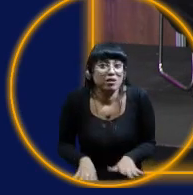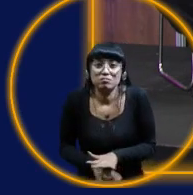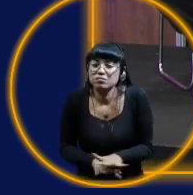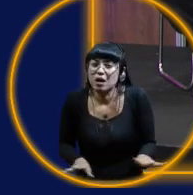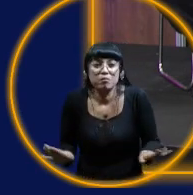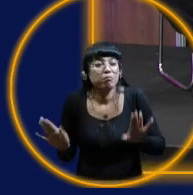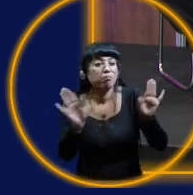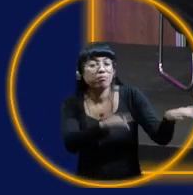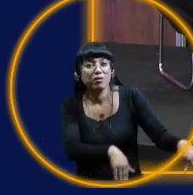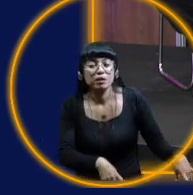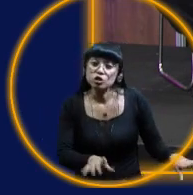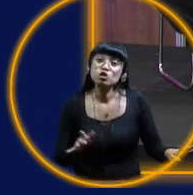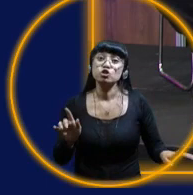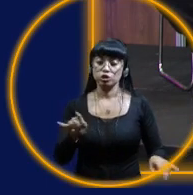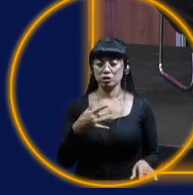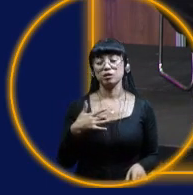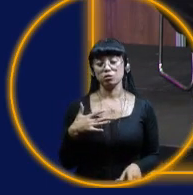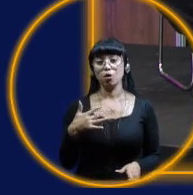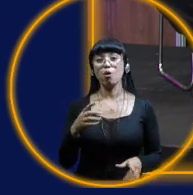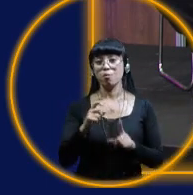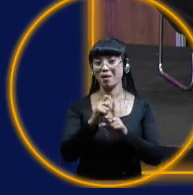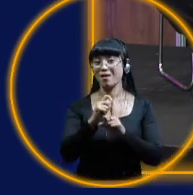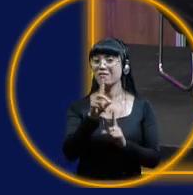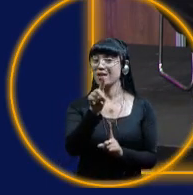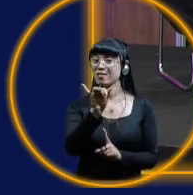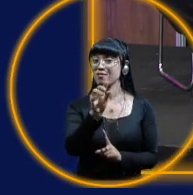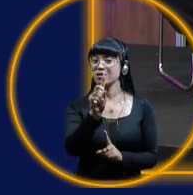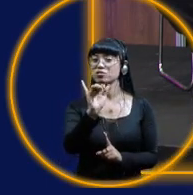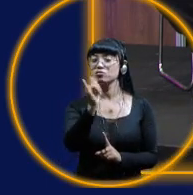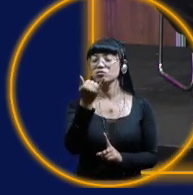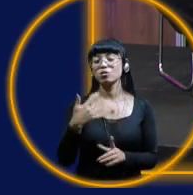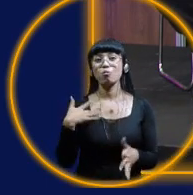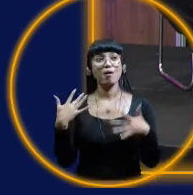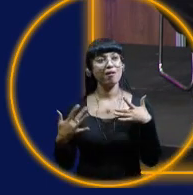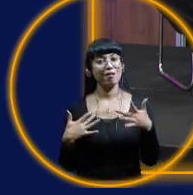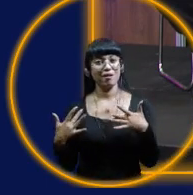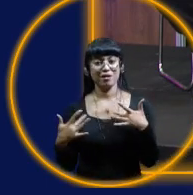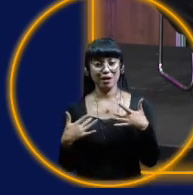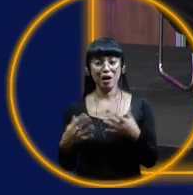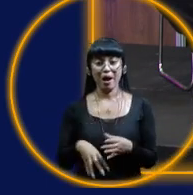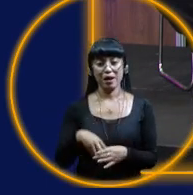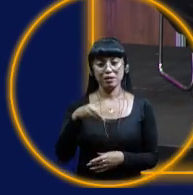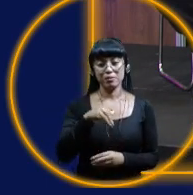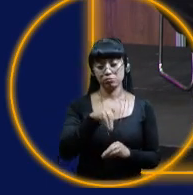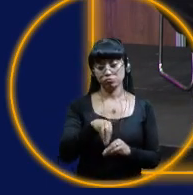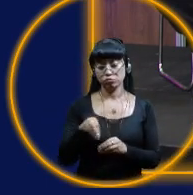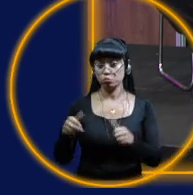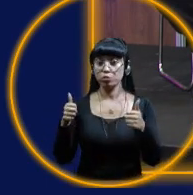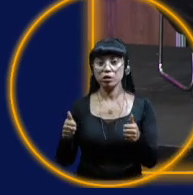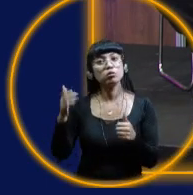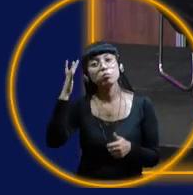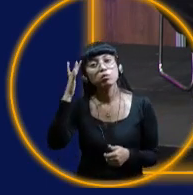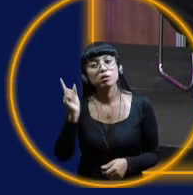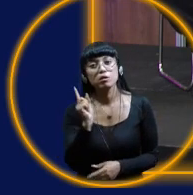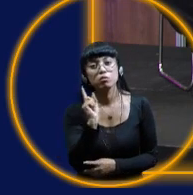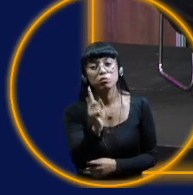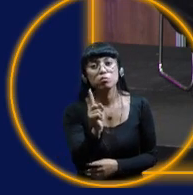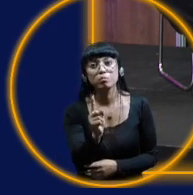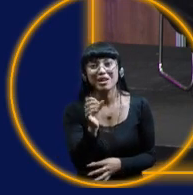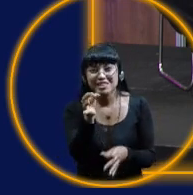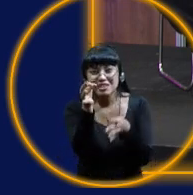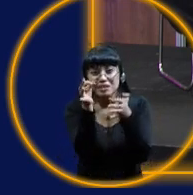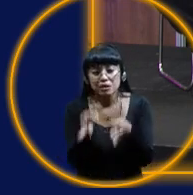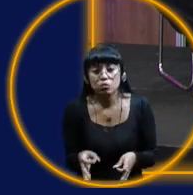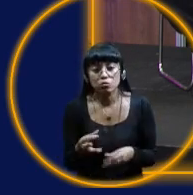My word for it, I think soul feeding is really good too, where it's like you have to make sure that whatever you do, even